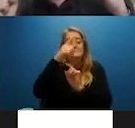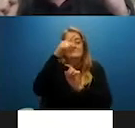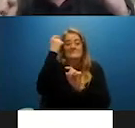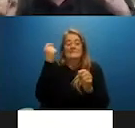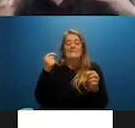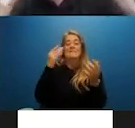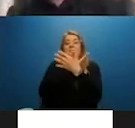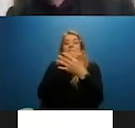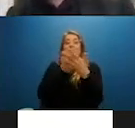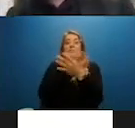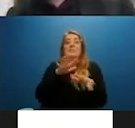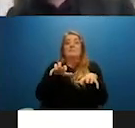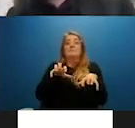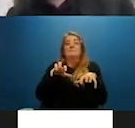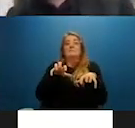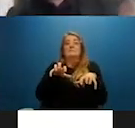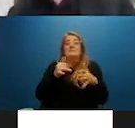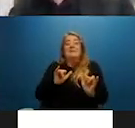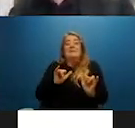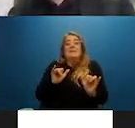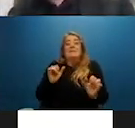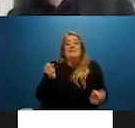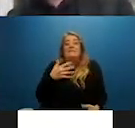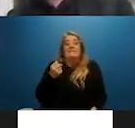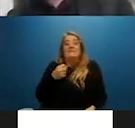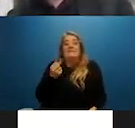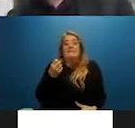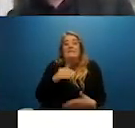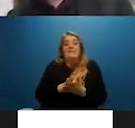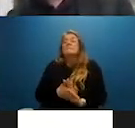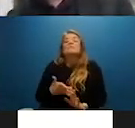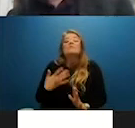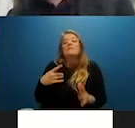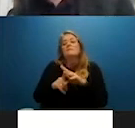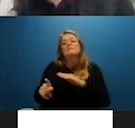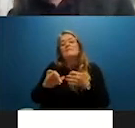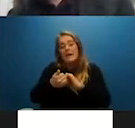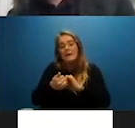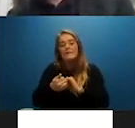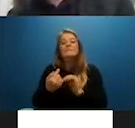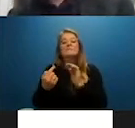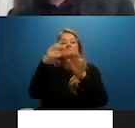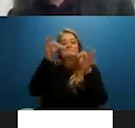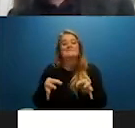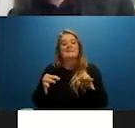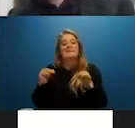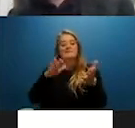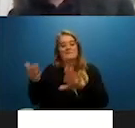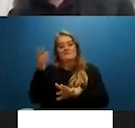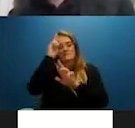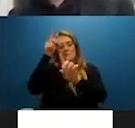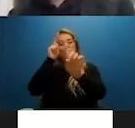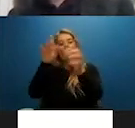stay still, and that still doesn't relieve the pain. Suicide becomes an option. And finally, violence, lateral violence,